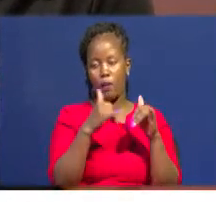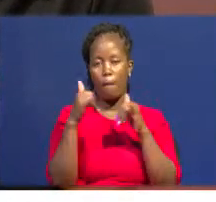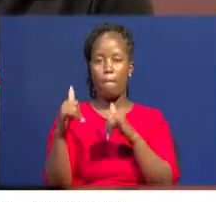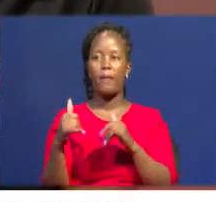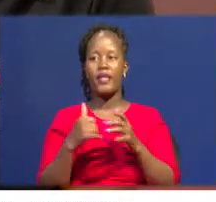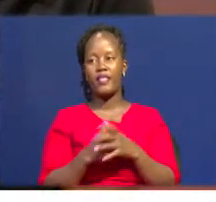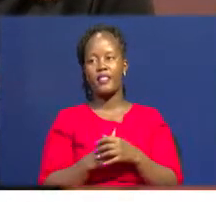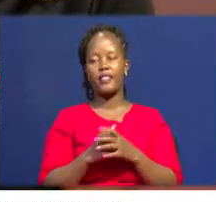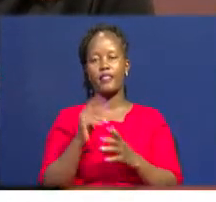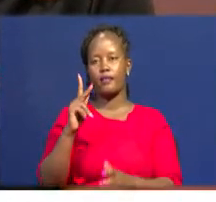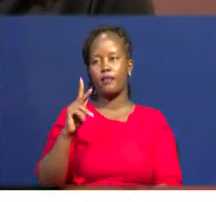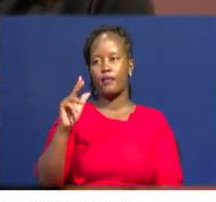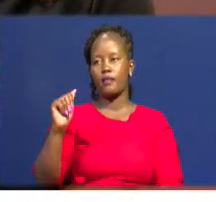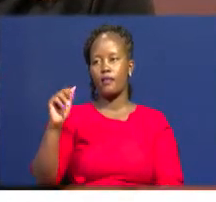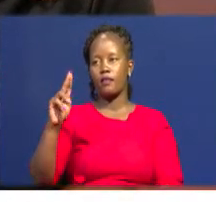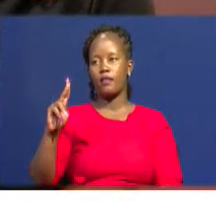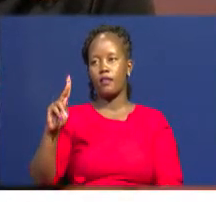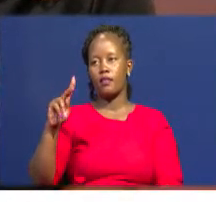Kakuma